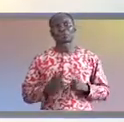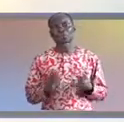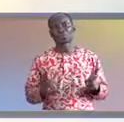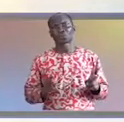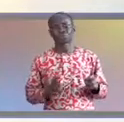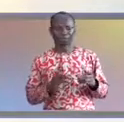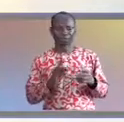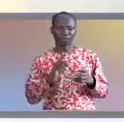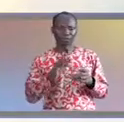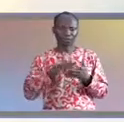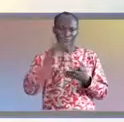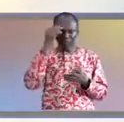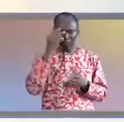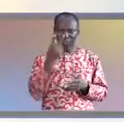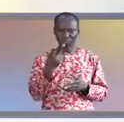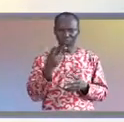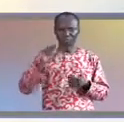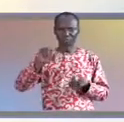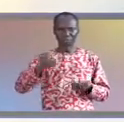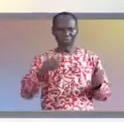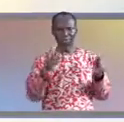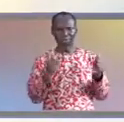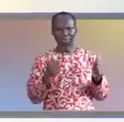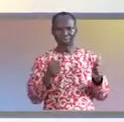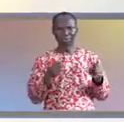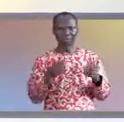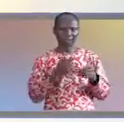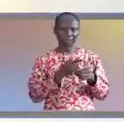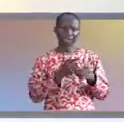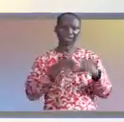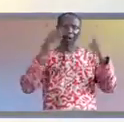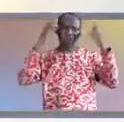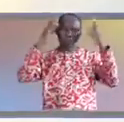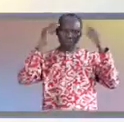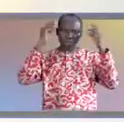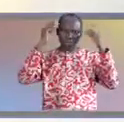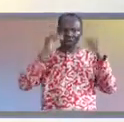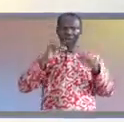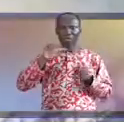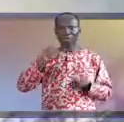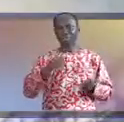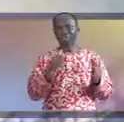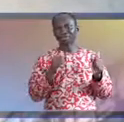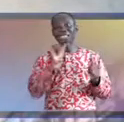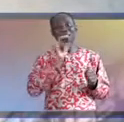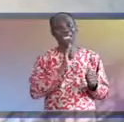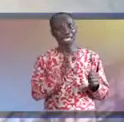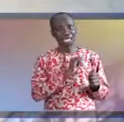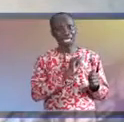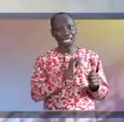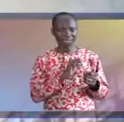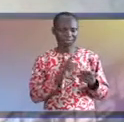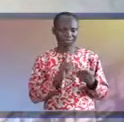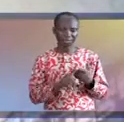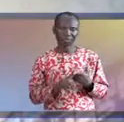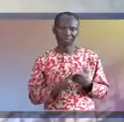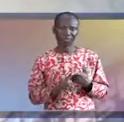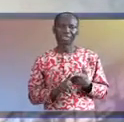so mie no ewo esugba horo a bible ka ho asem no e ma re nfise ma ka se eye